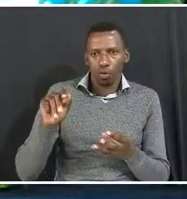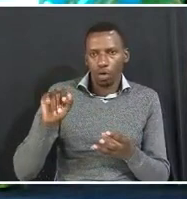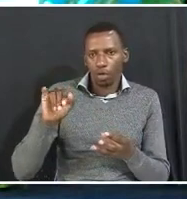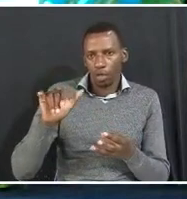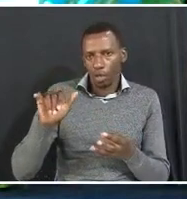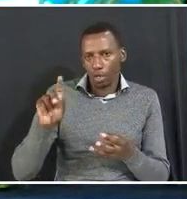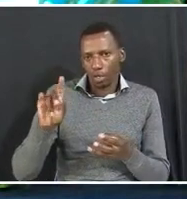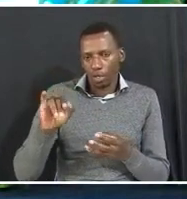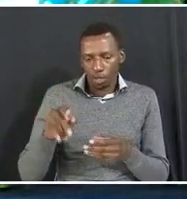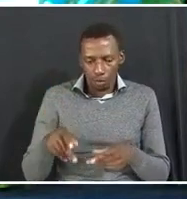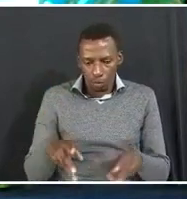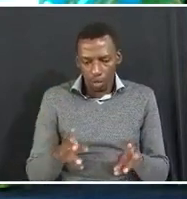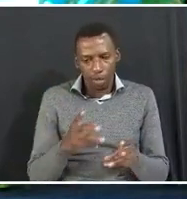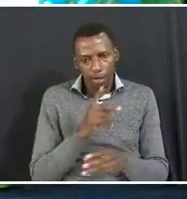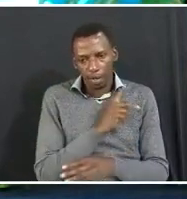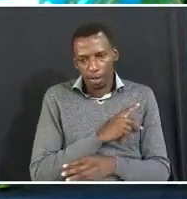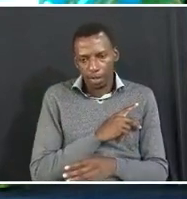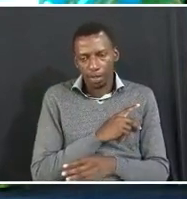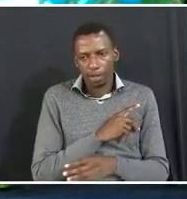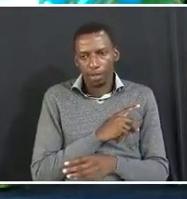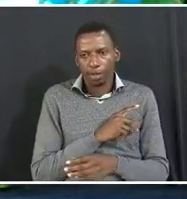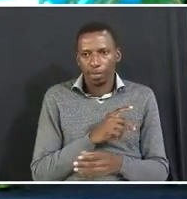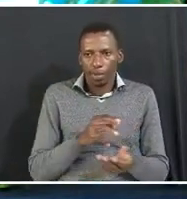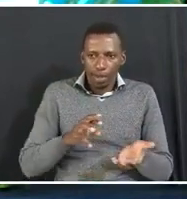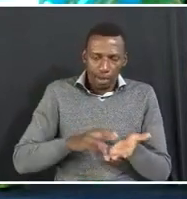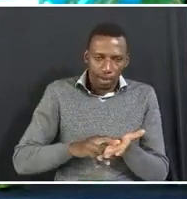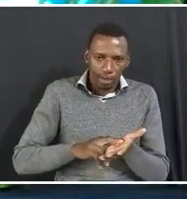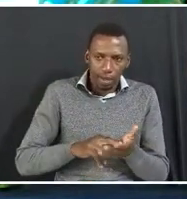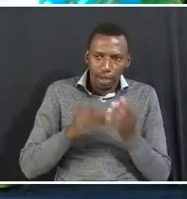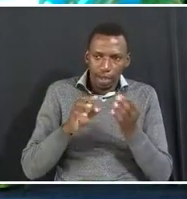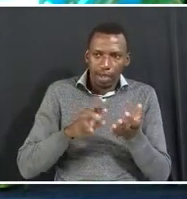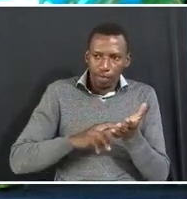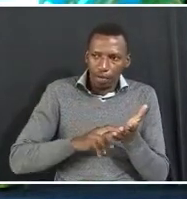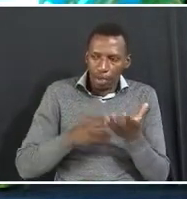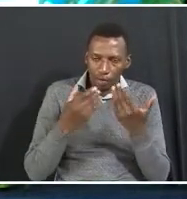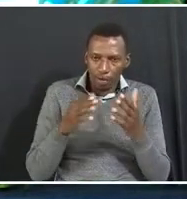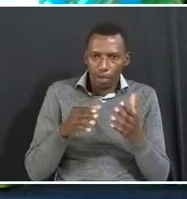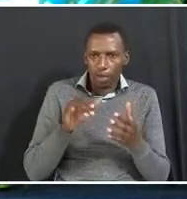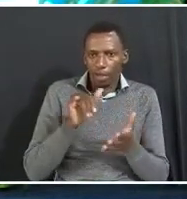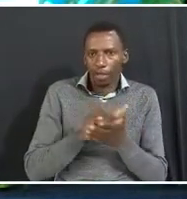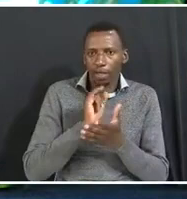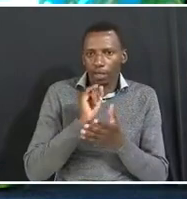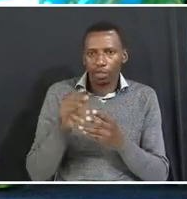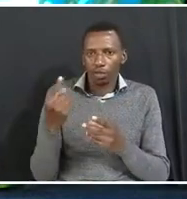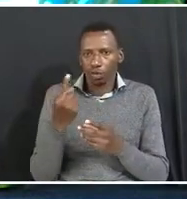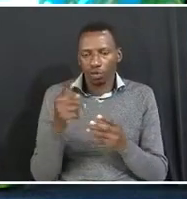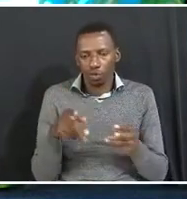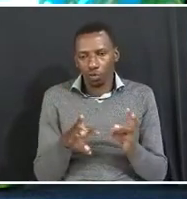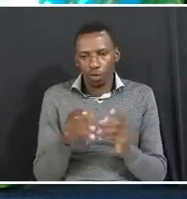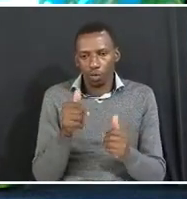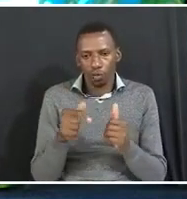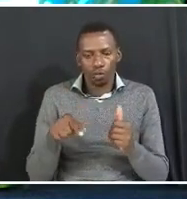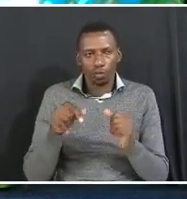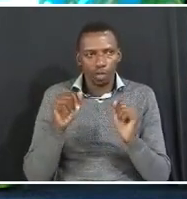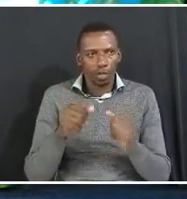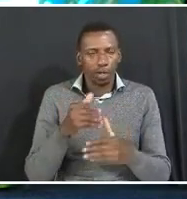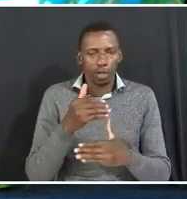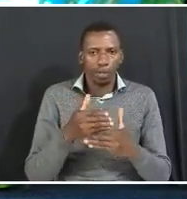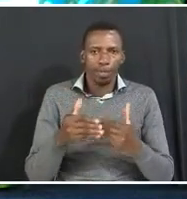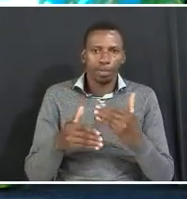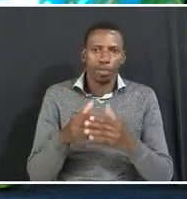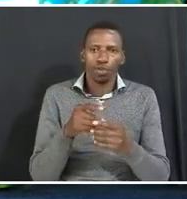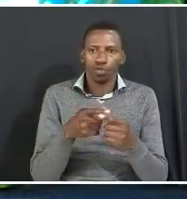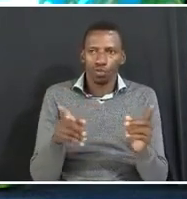register. If you register, that is the only way that we can build you as a person